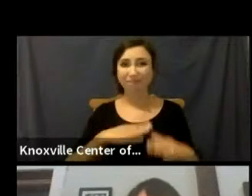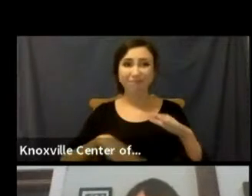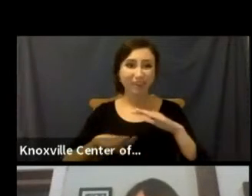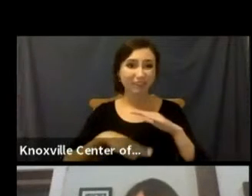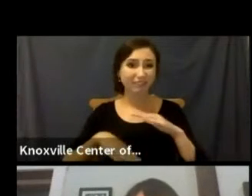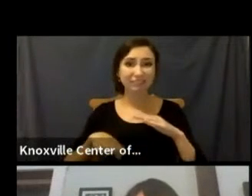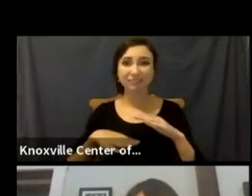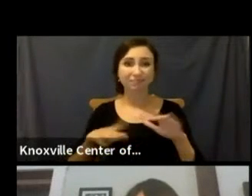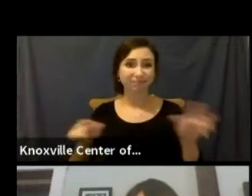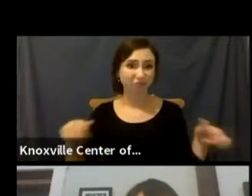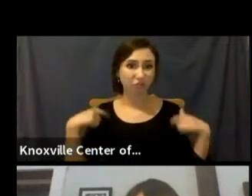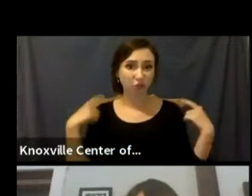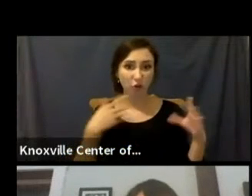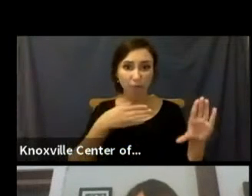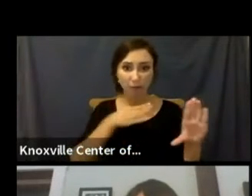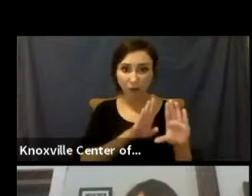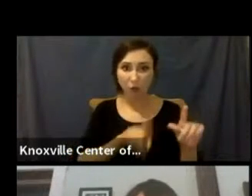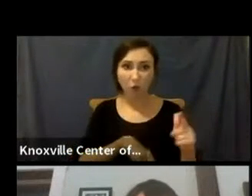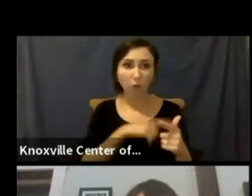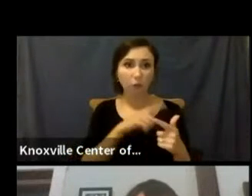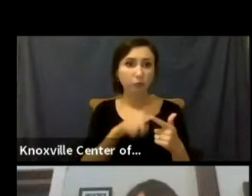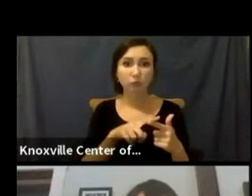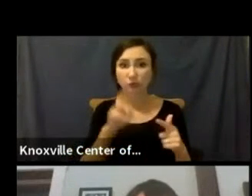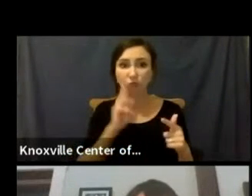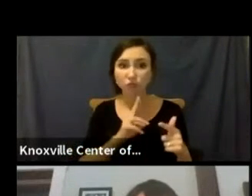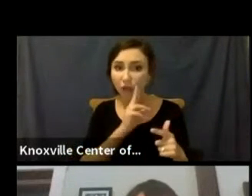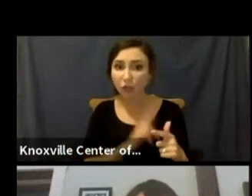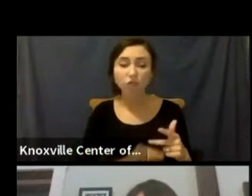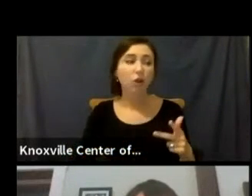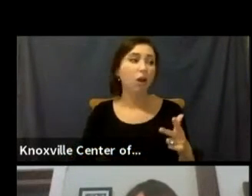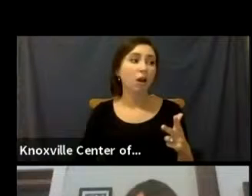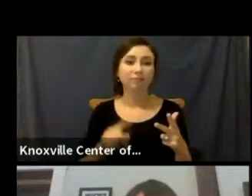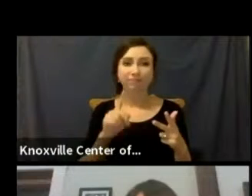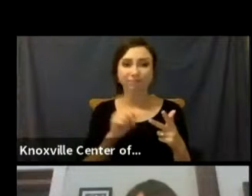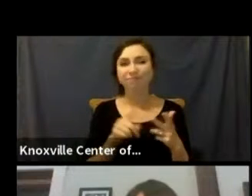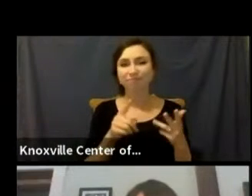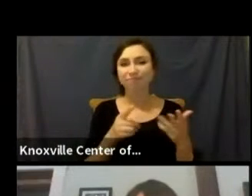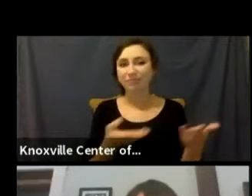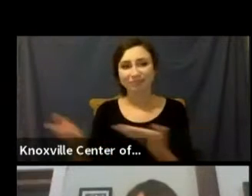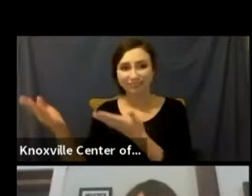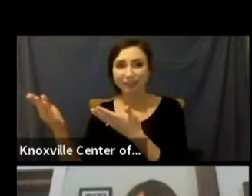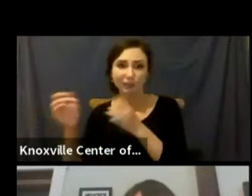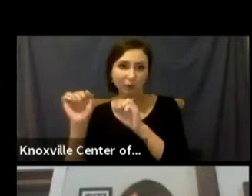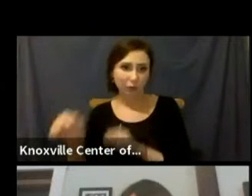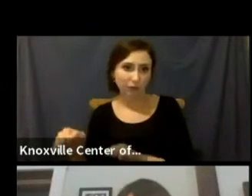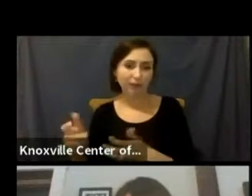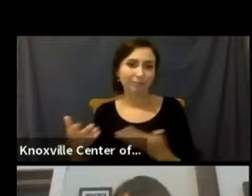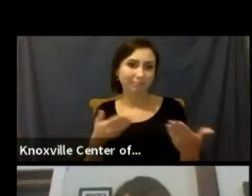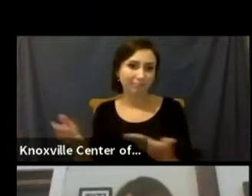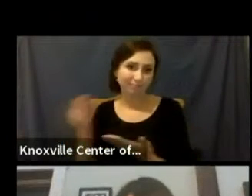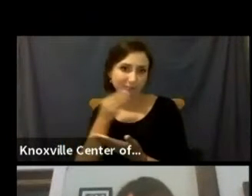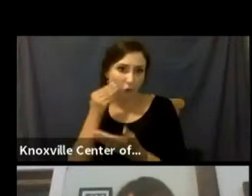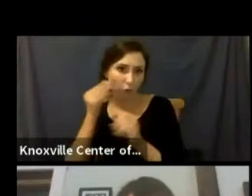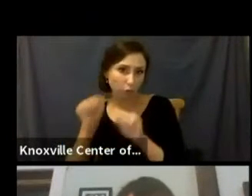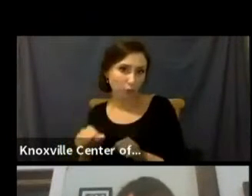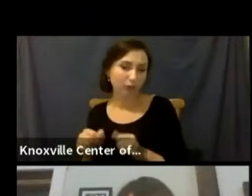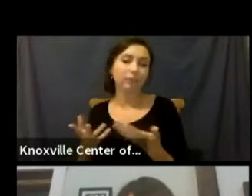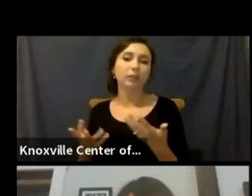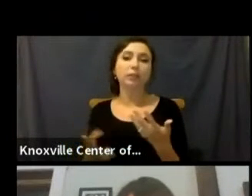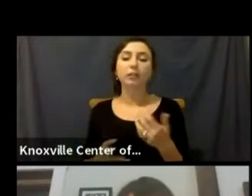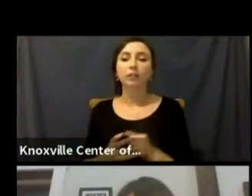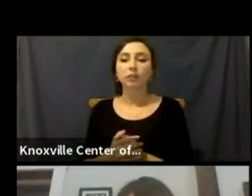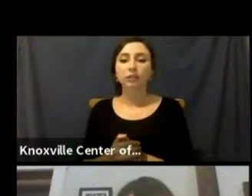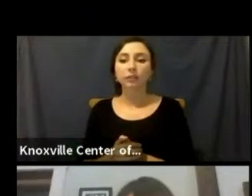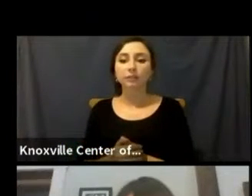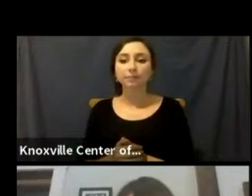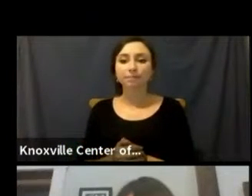gyms were shut down, restaurants, except for takeout service, were shut down, and that was